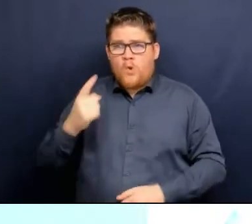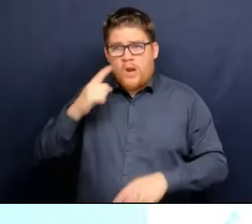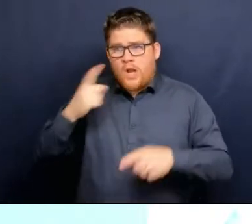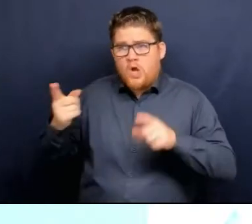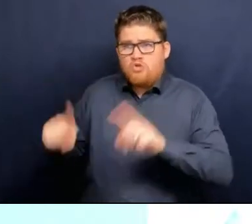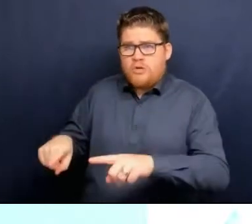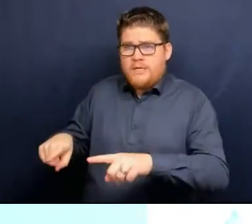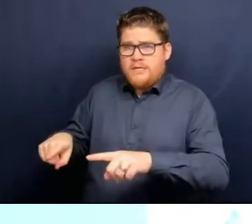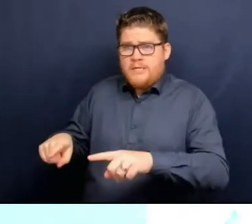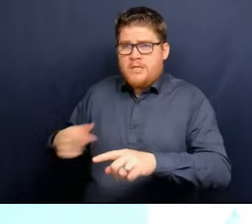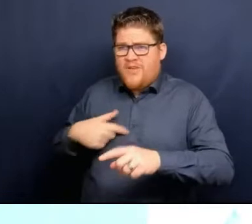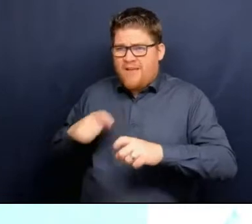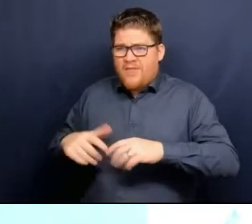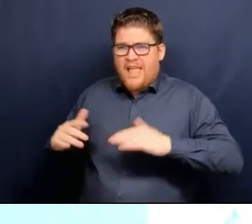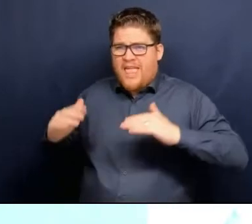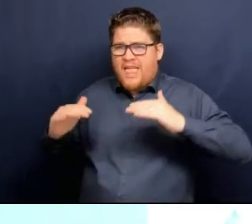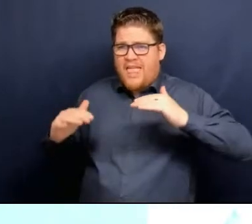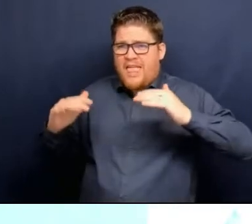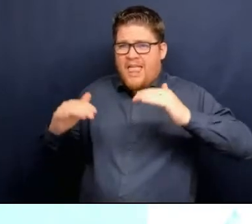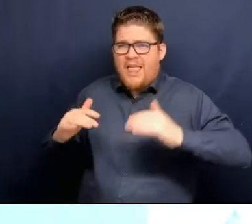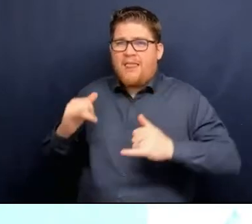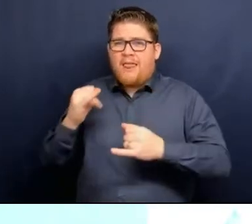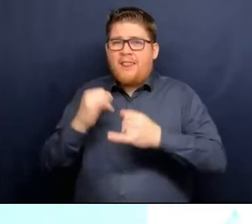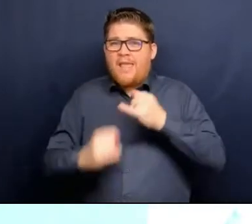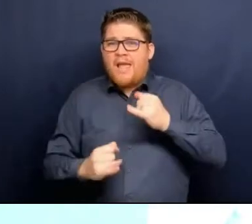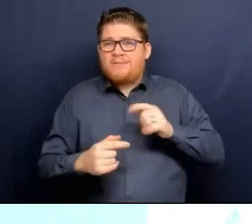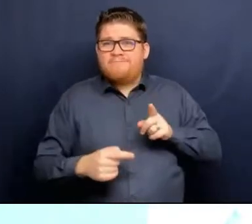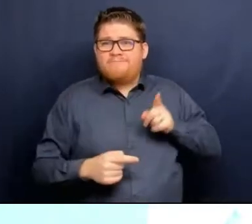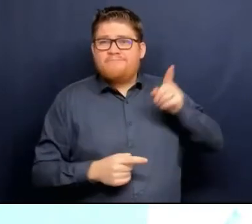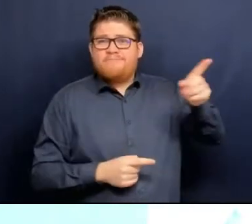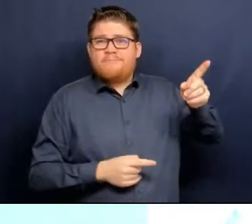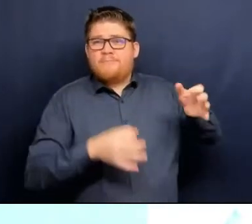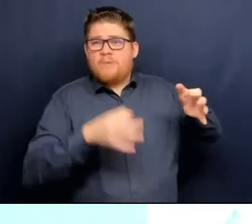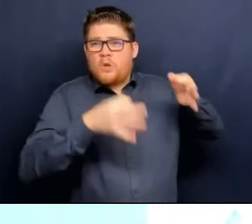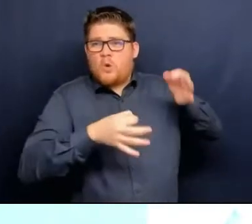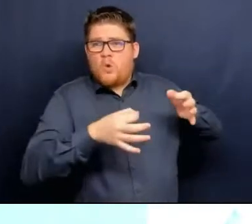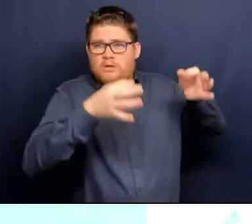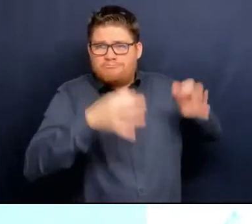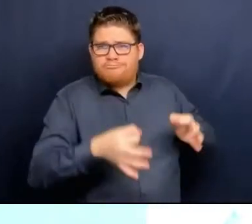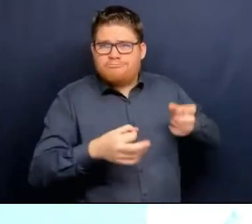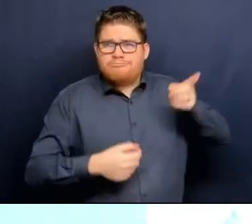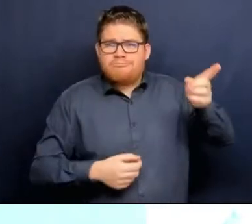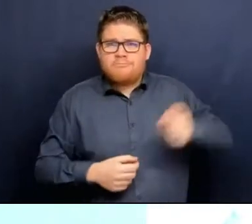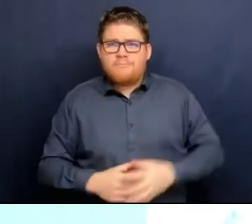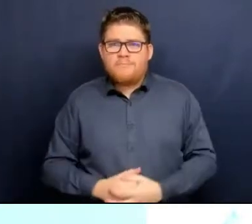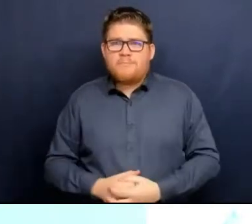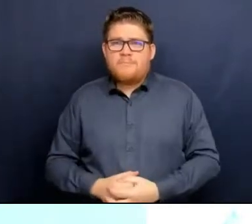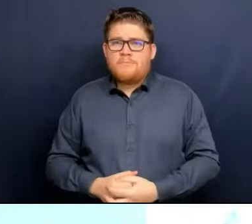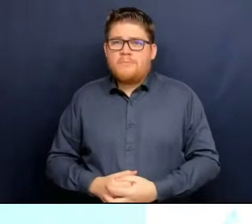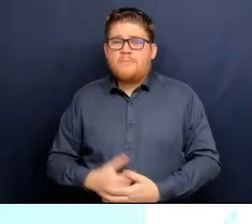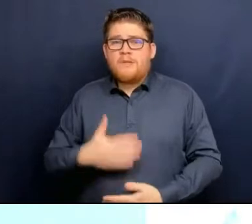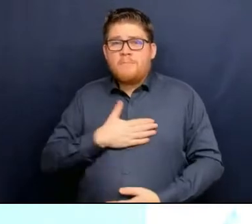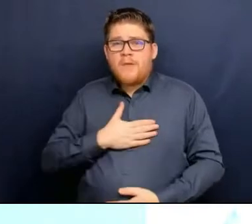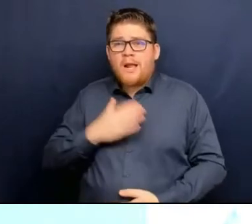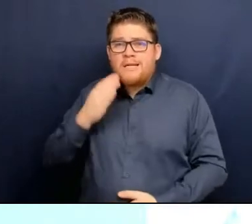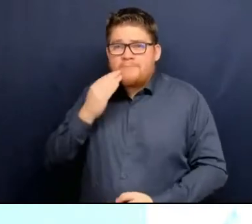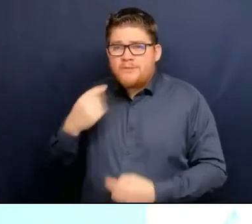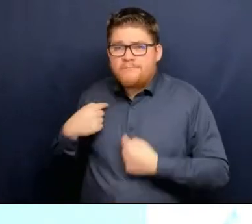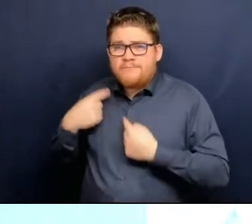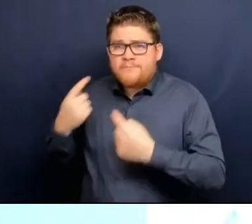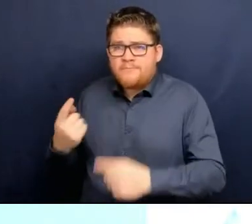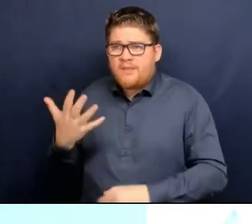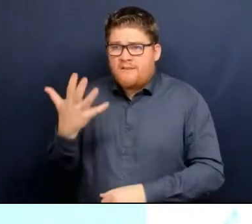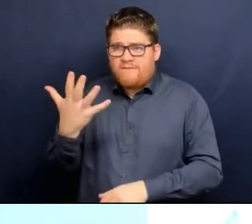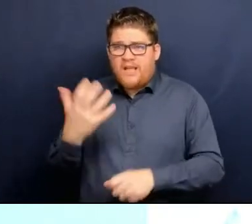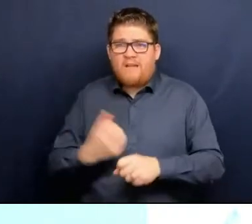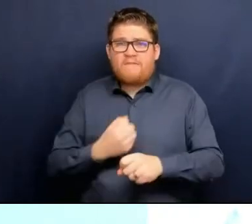name countless experiences in my 5 years, or just shy of 5 years in this job, where we have avoided litigation